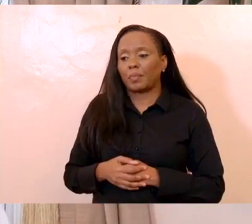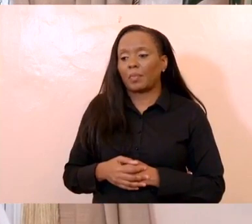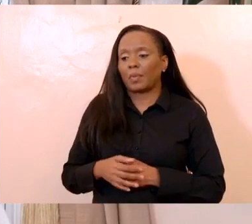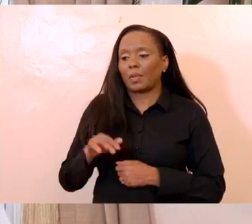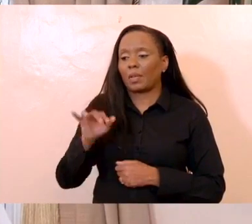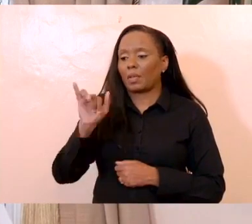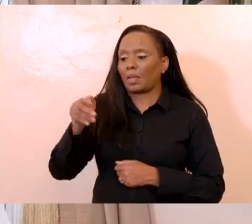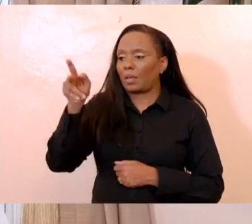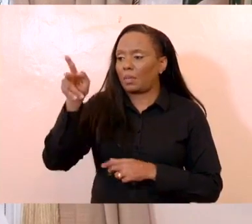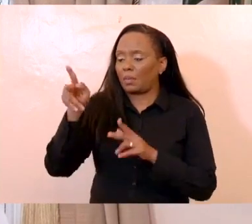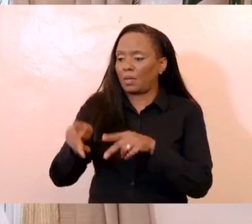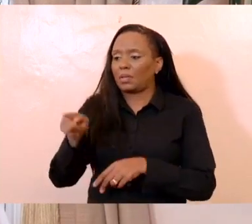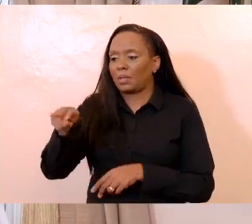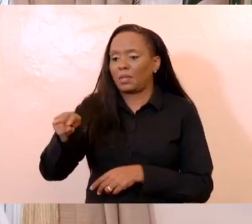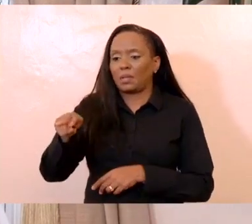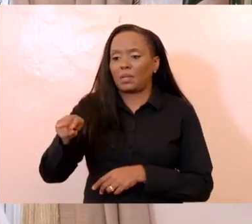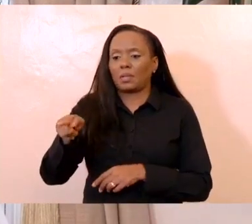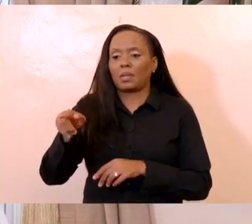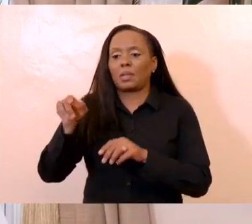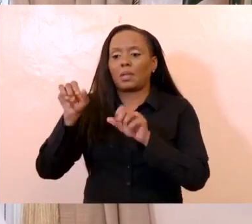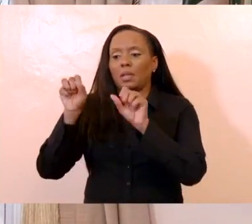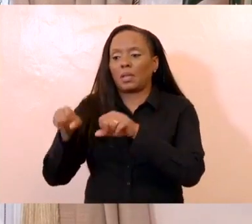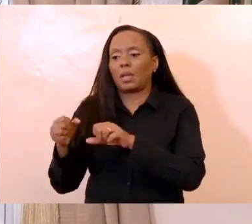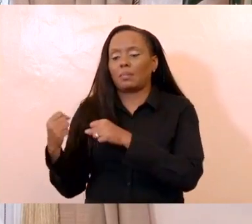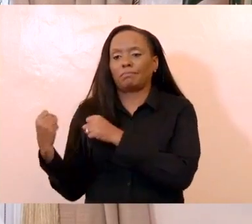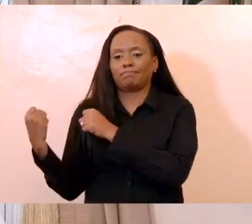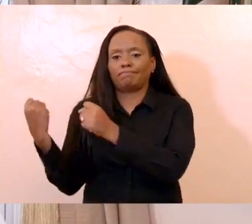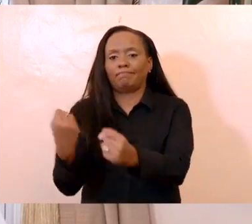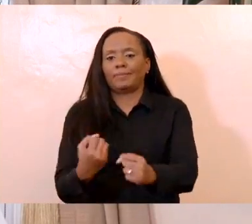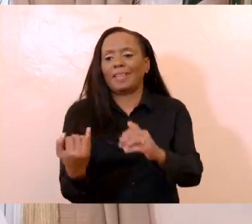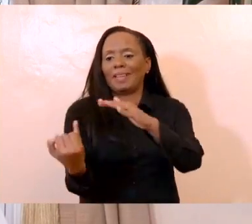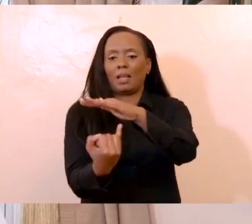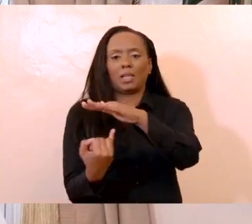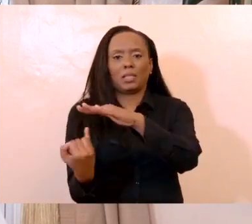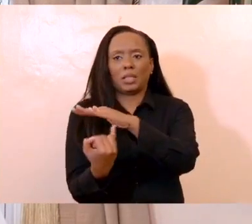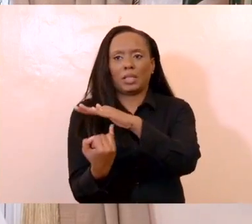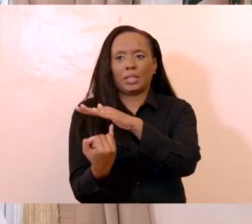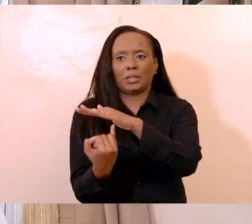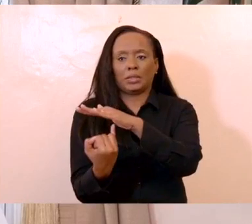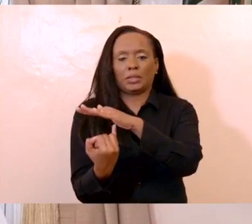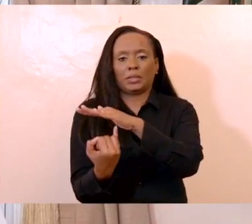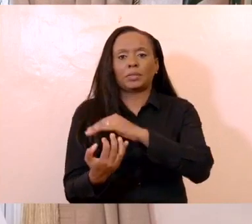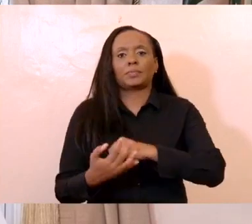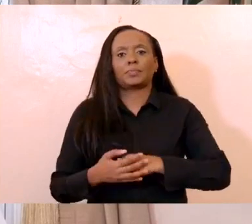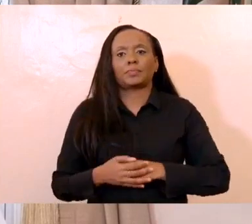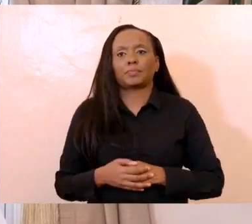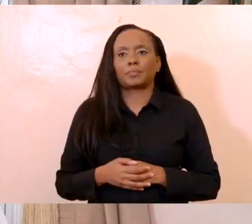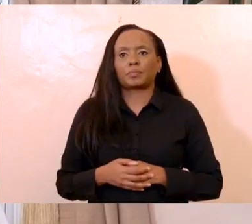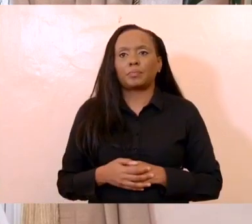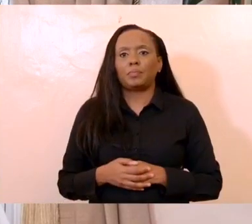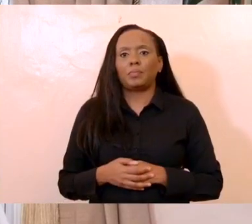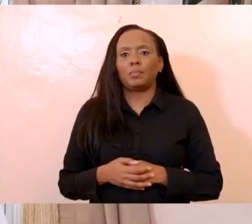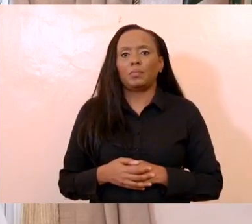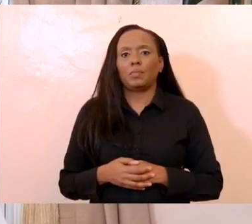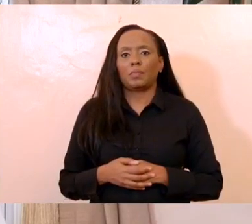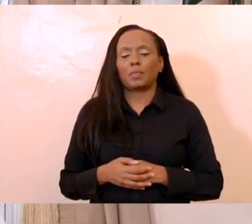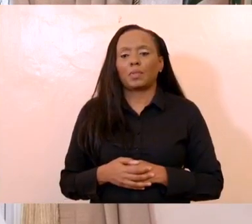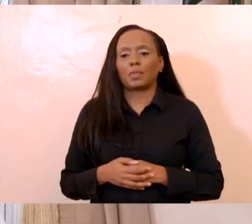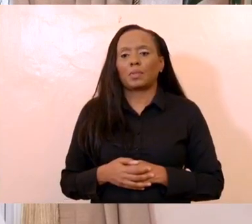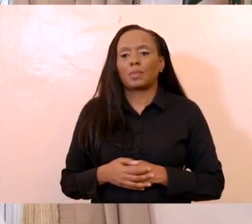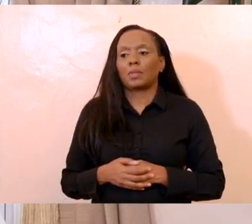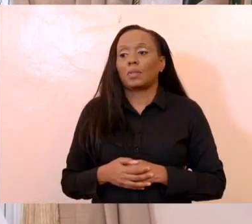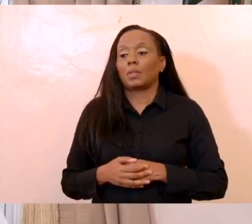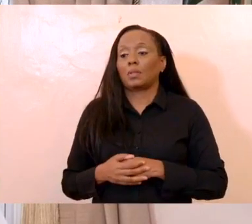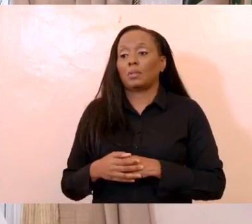so that the person can be transported to isolation. At that point, some basic contact tracing information